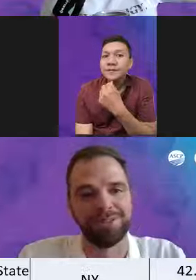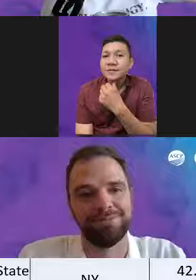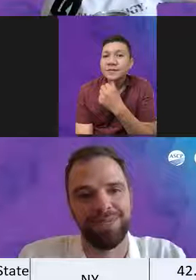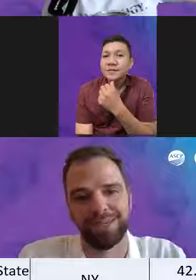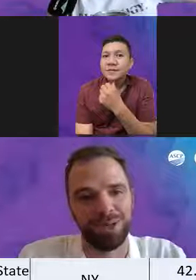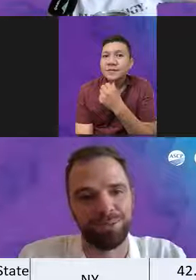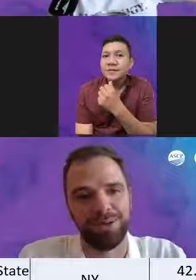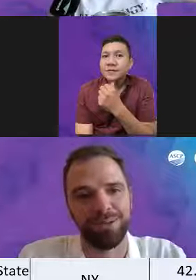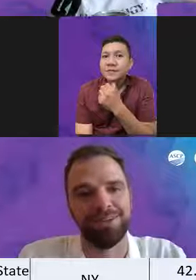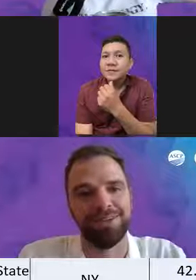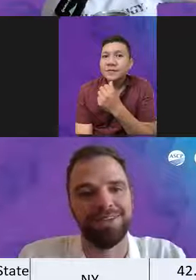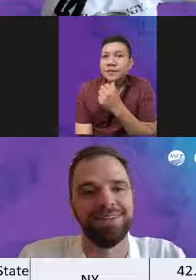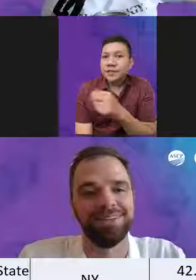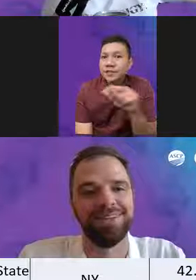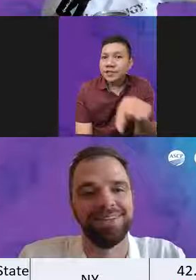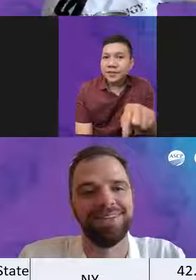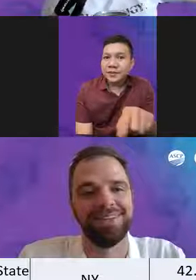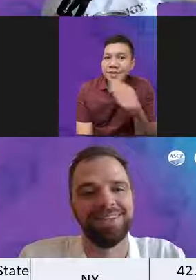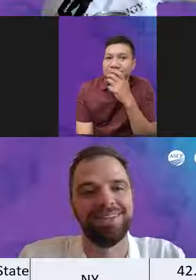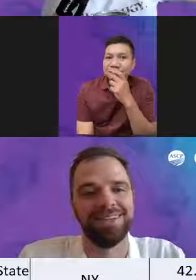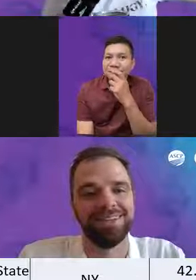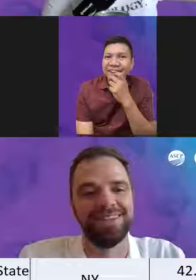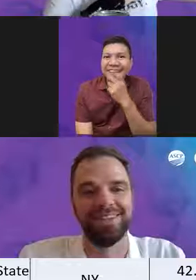So let's get that number up.